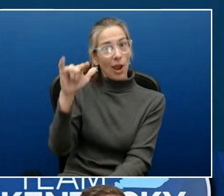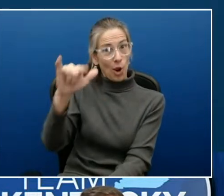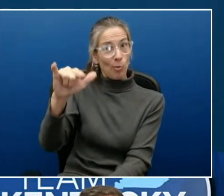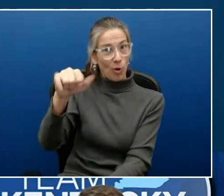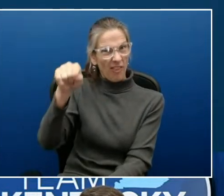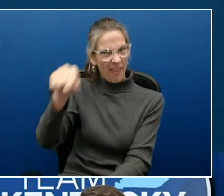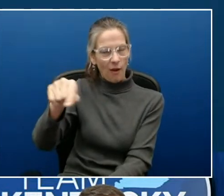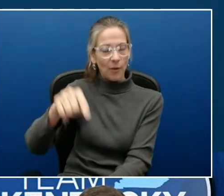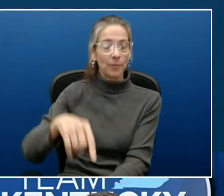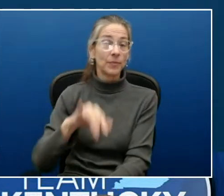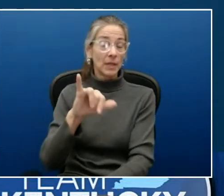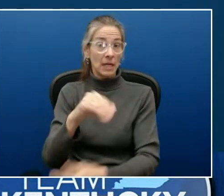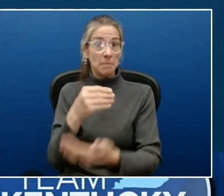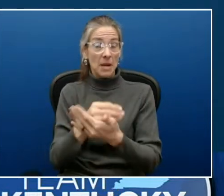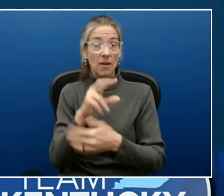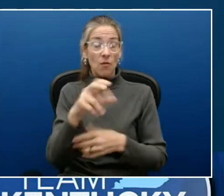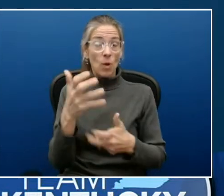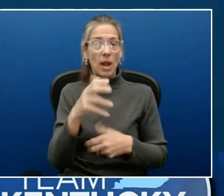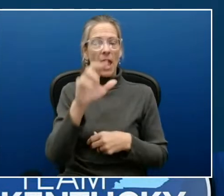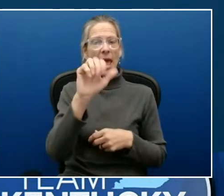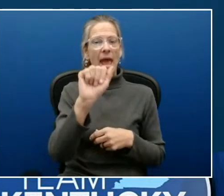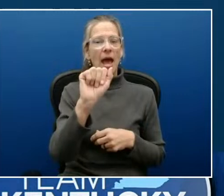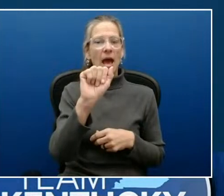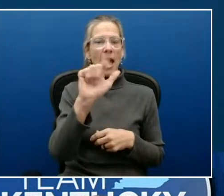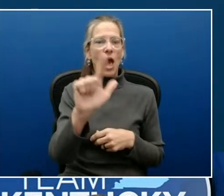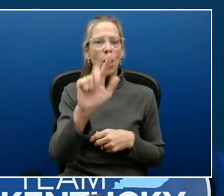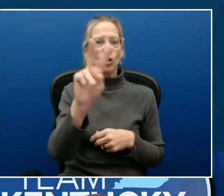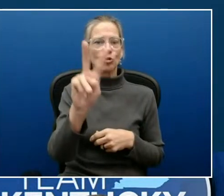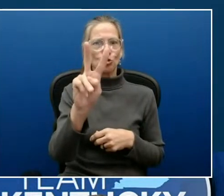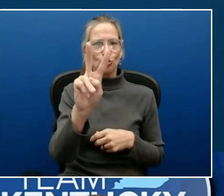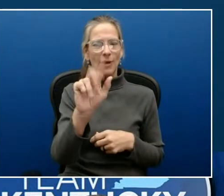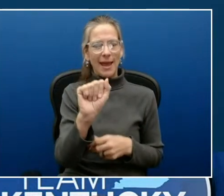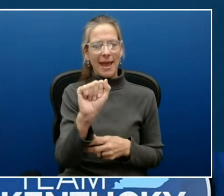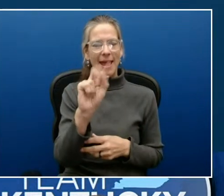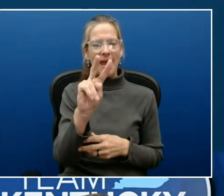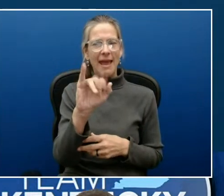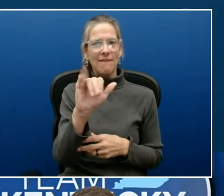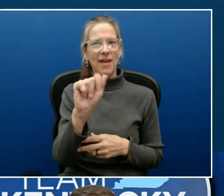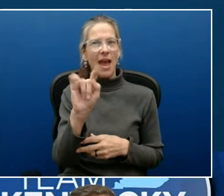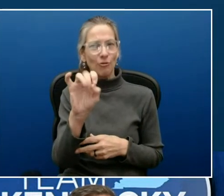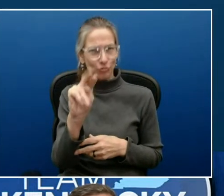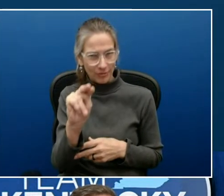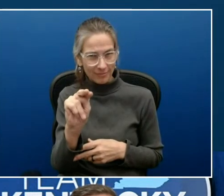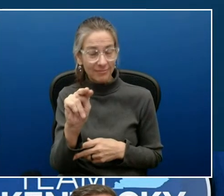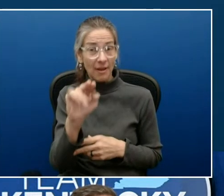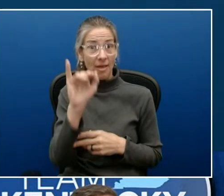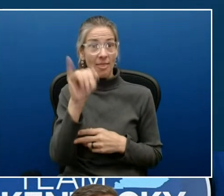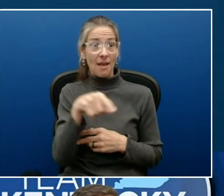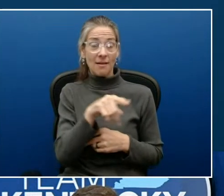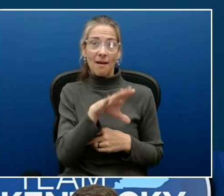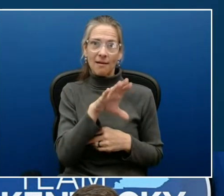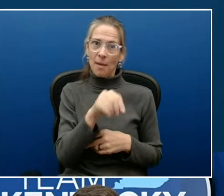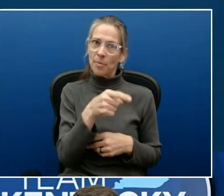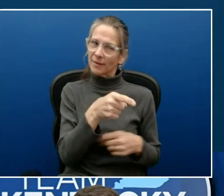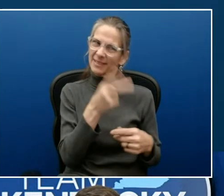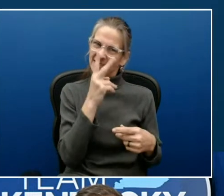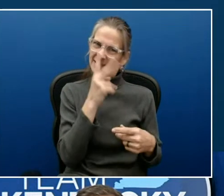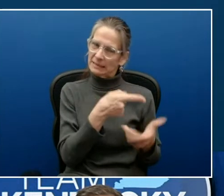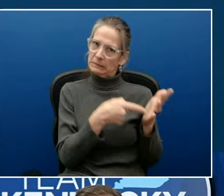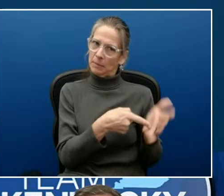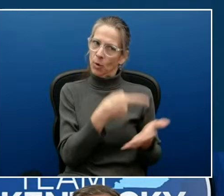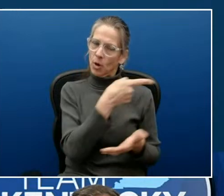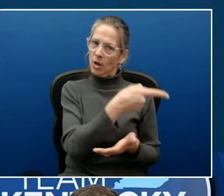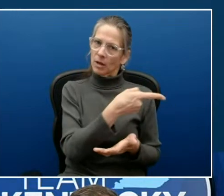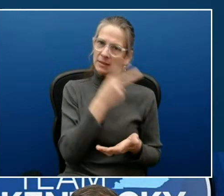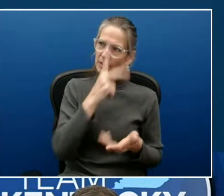is from L2 Aviation, and it's yet another example of a company believing in what this great state has to offer. If you're